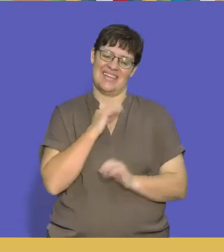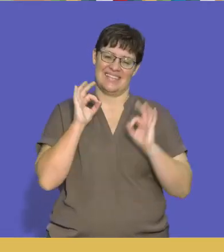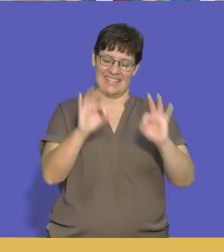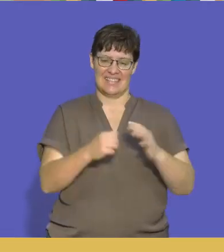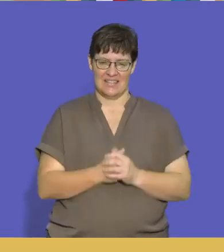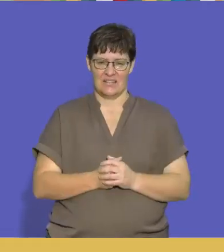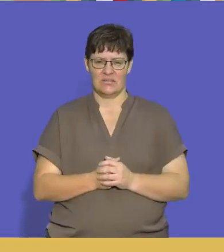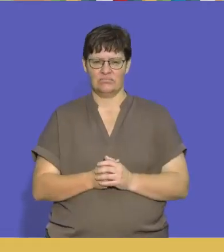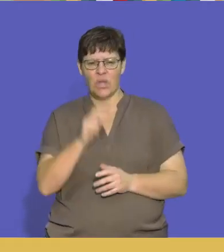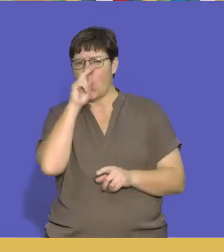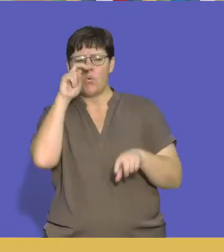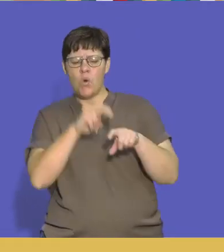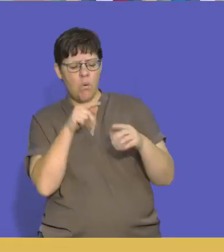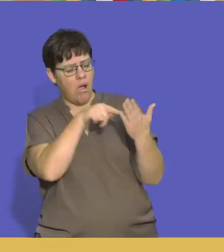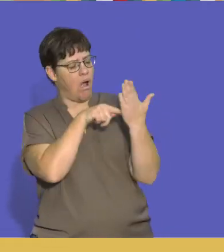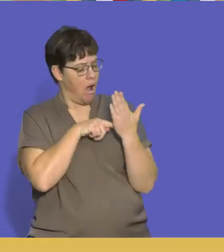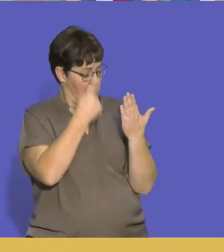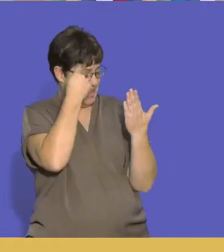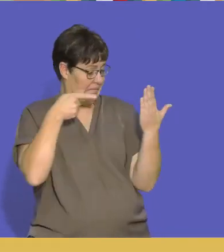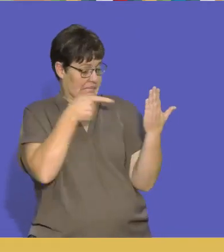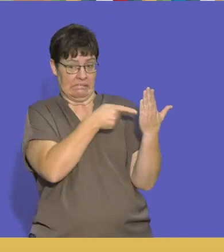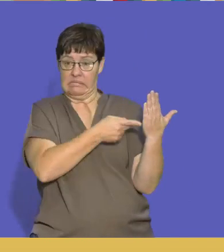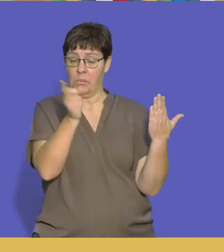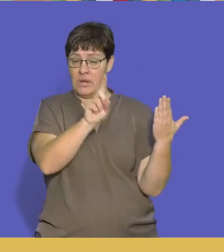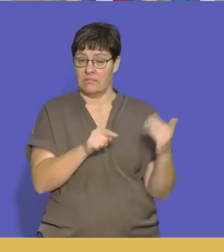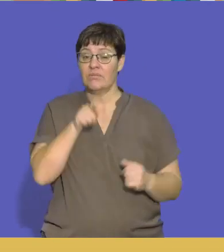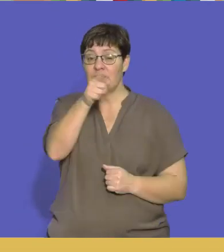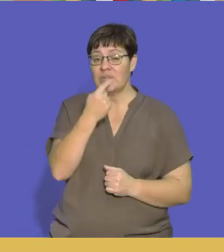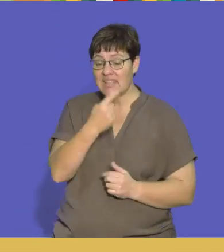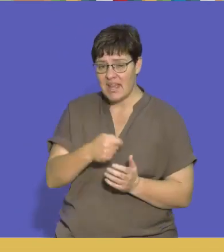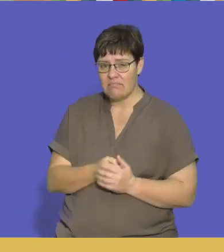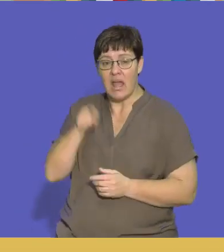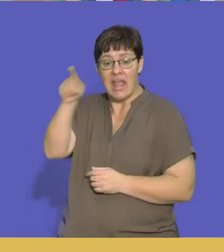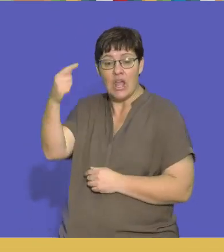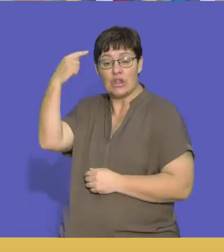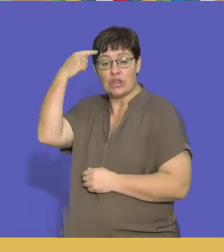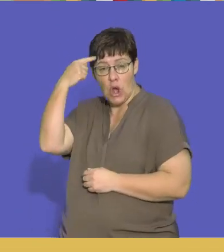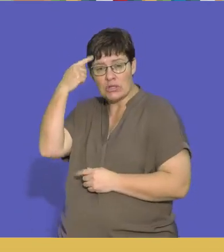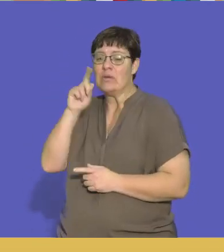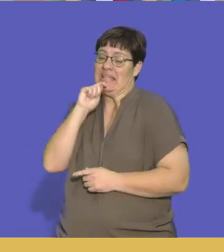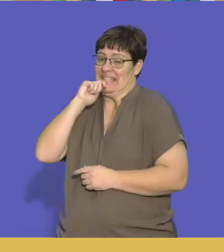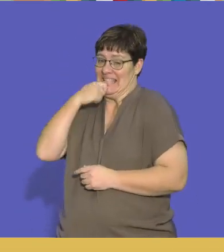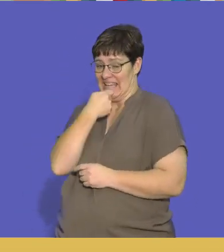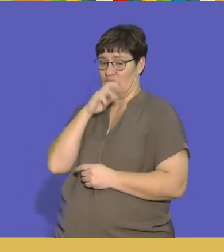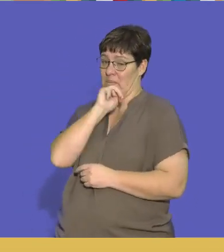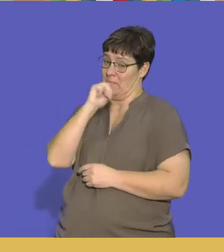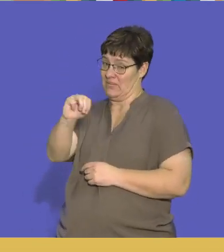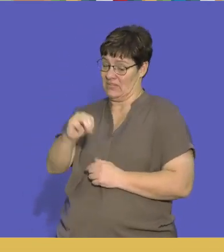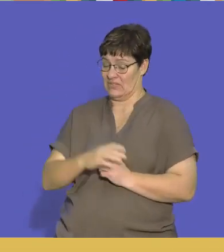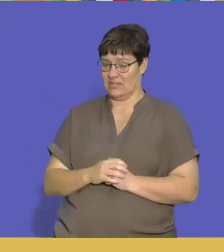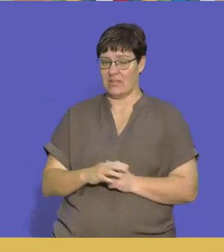nice. What did Crow think the note was? You say, he thought it was a secret